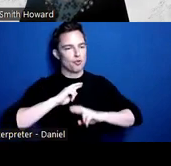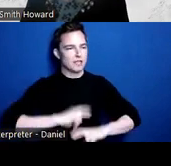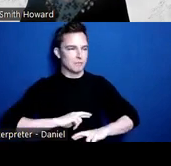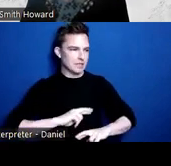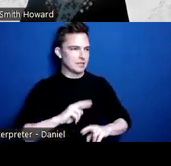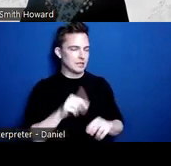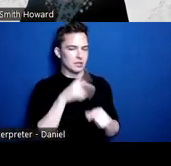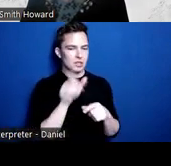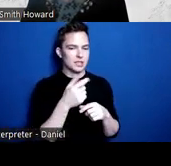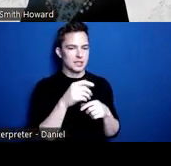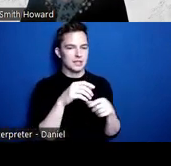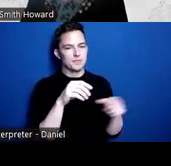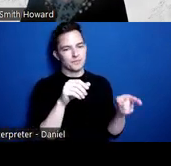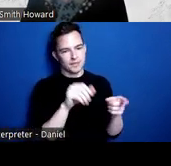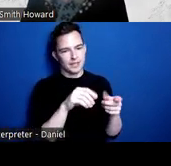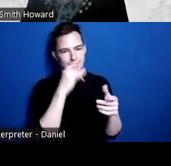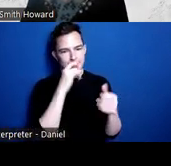kids with SED.